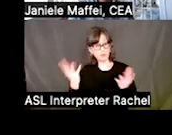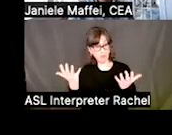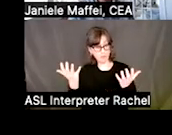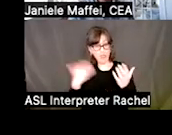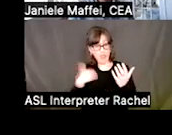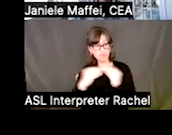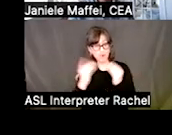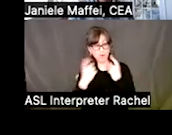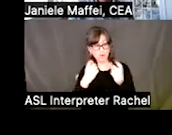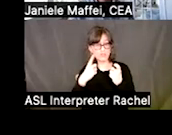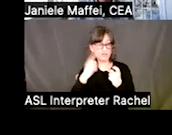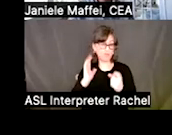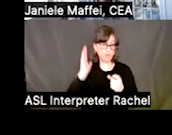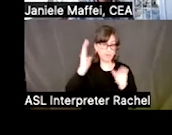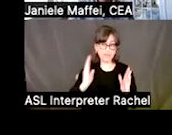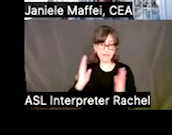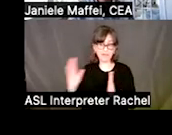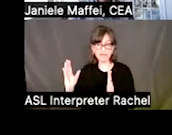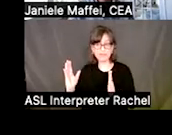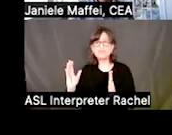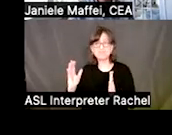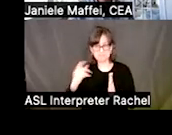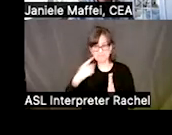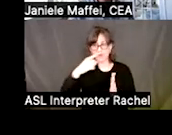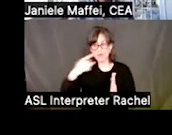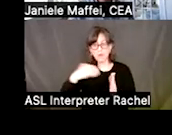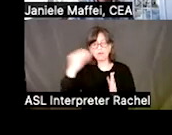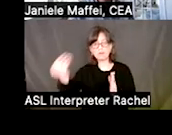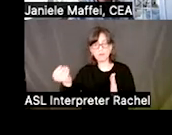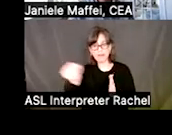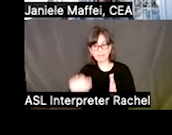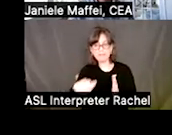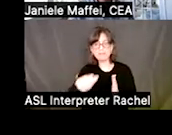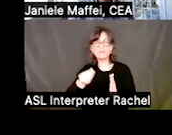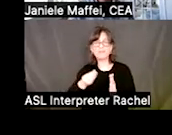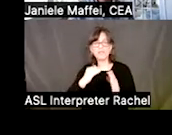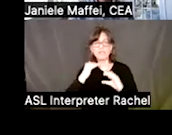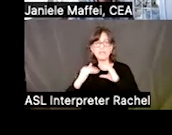any questions for our presenters, we'd be happy to pass them along to them. Just email